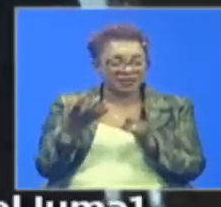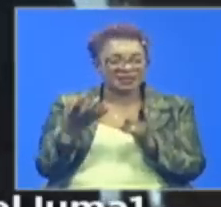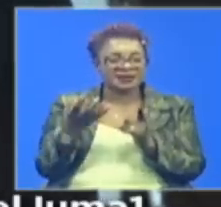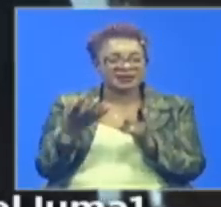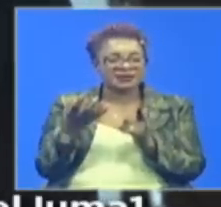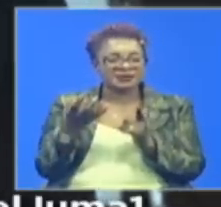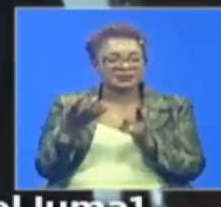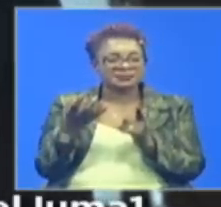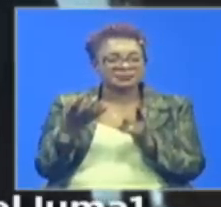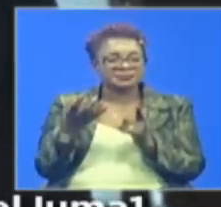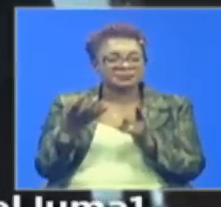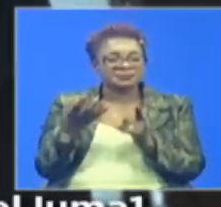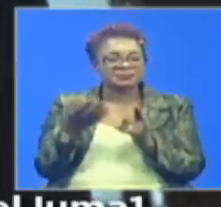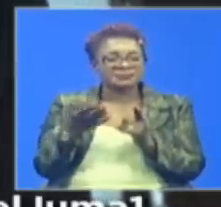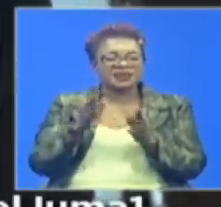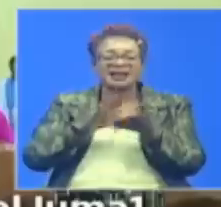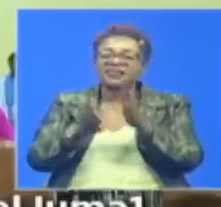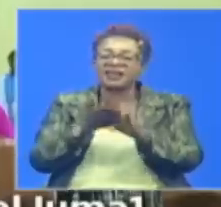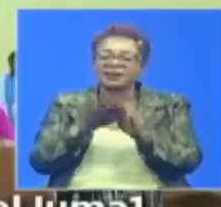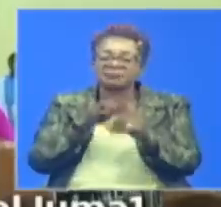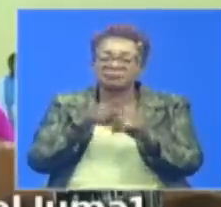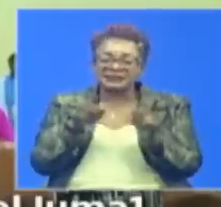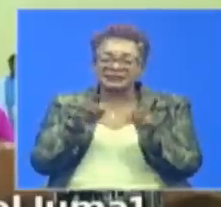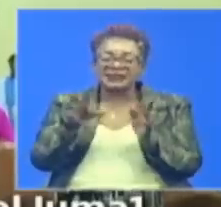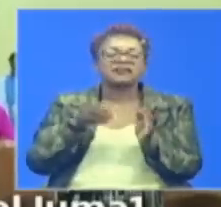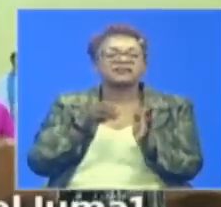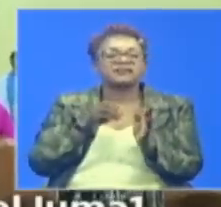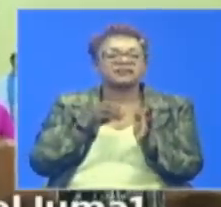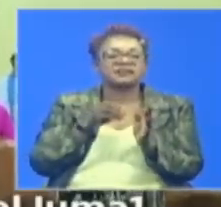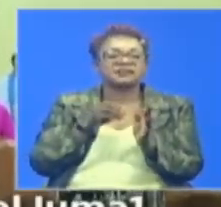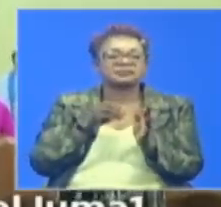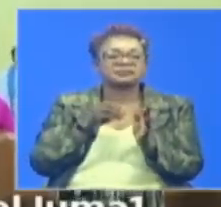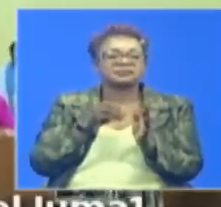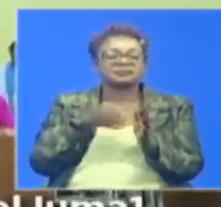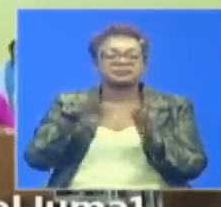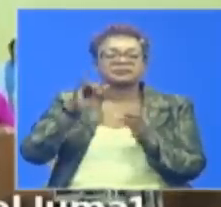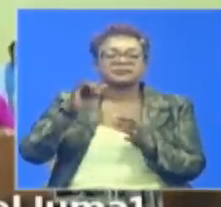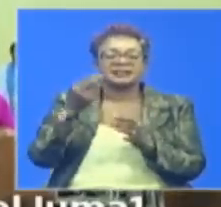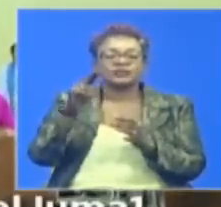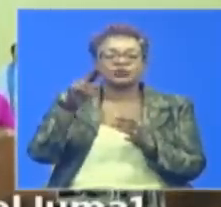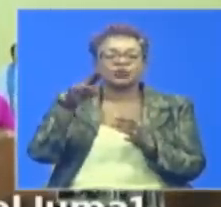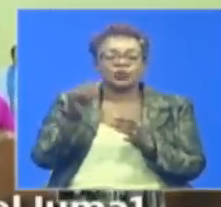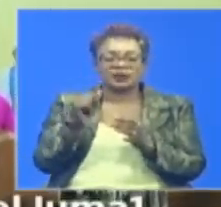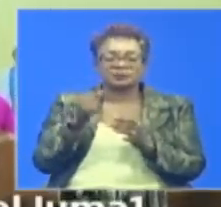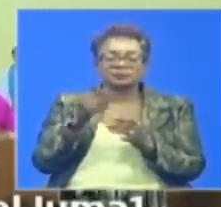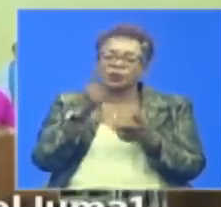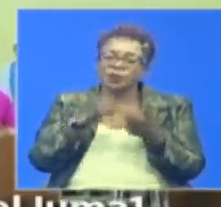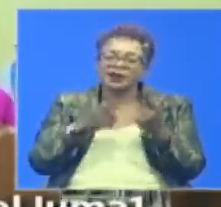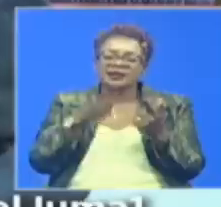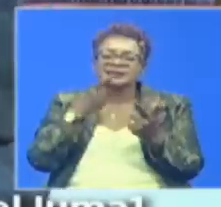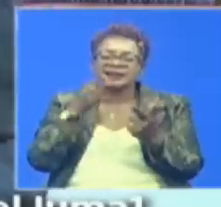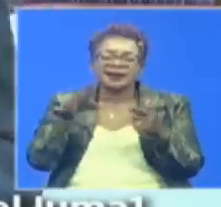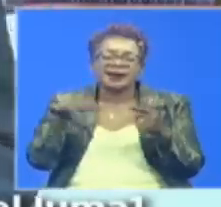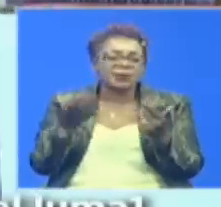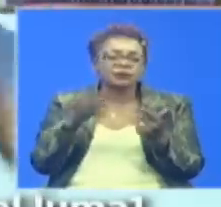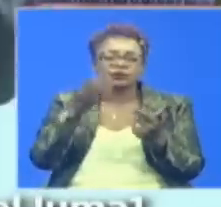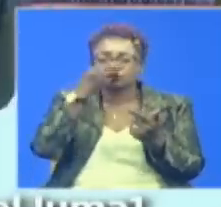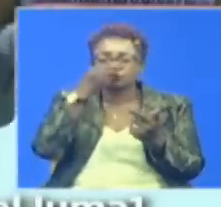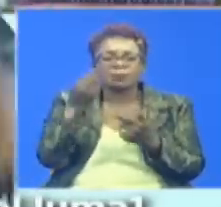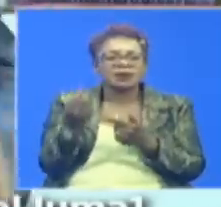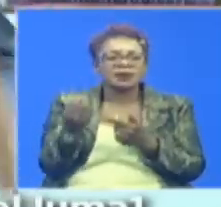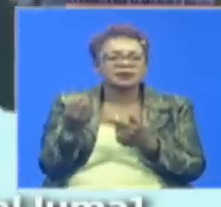wealth is nothing but theft. Ichungwa, what's that they are saying about William's money?